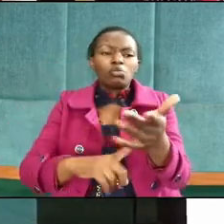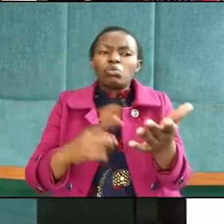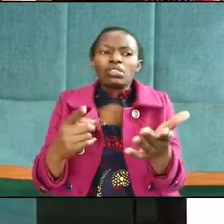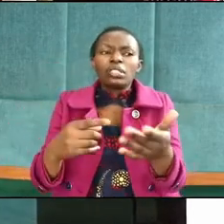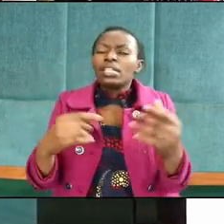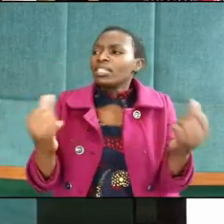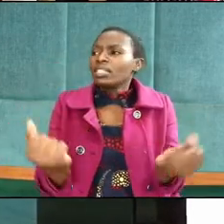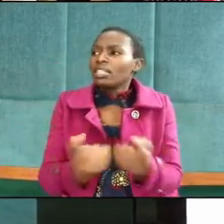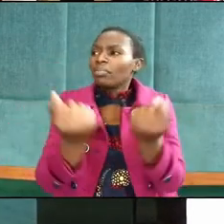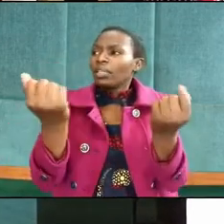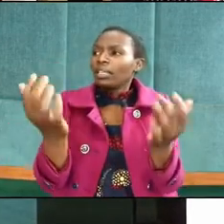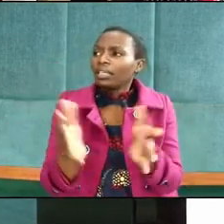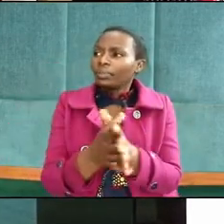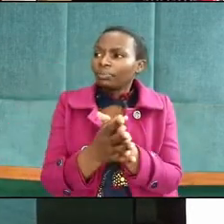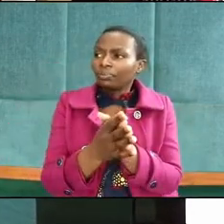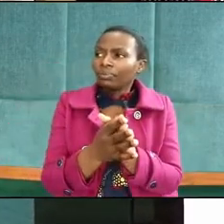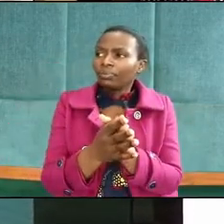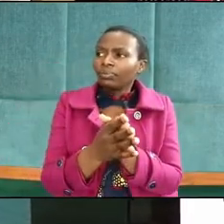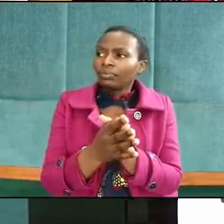Huh? So,